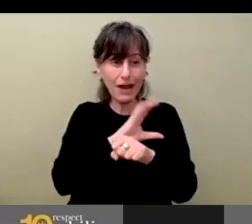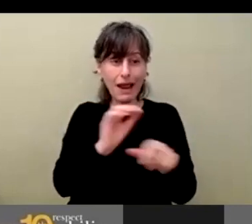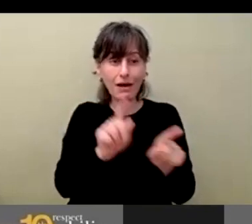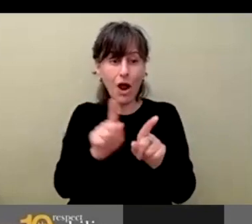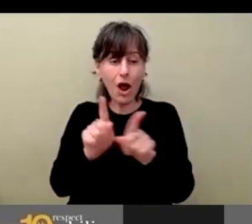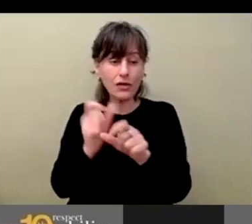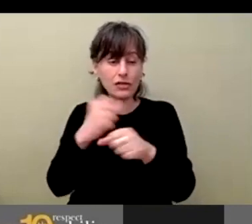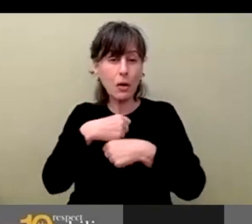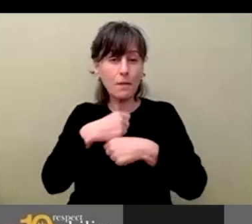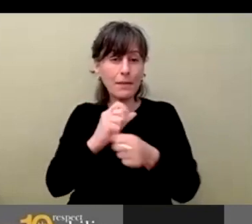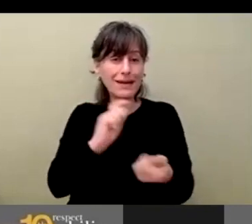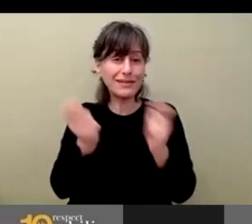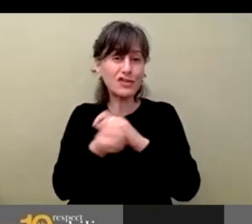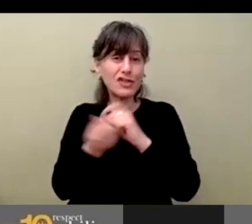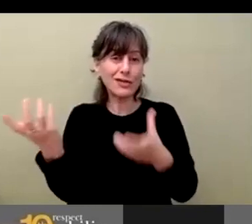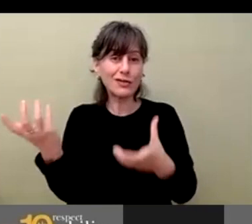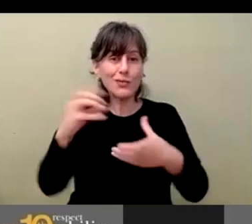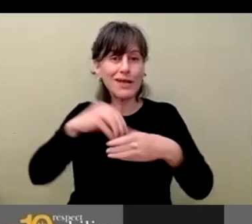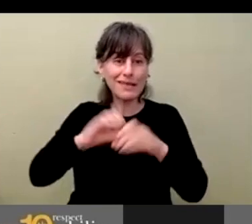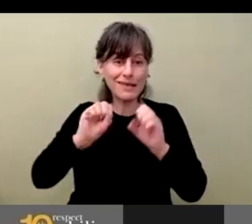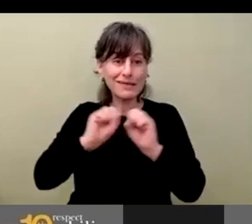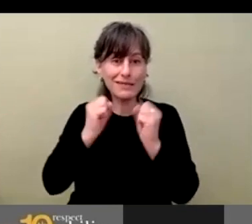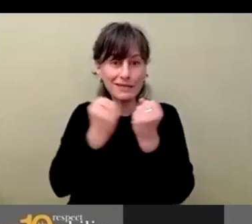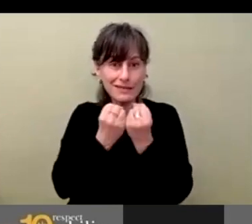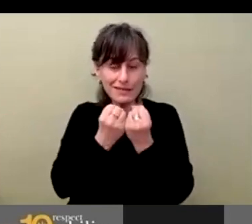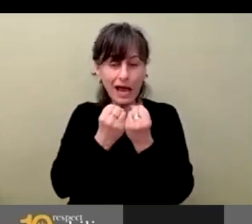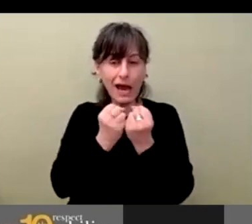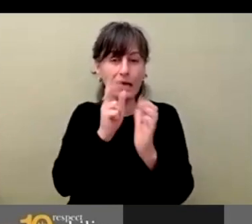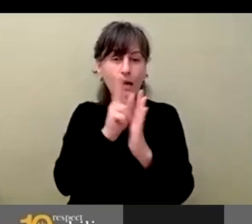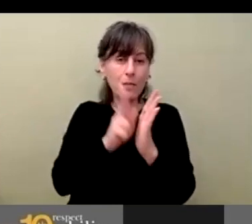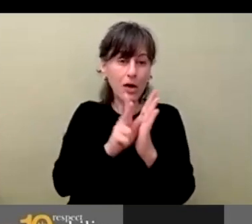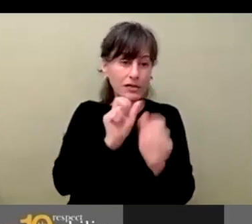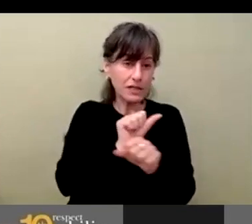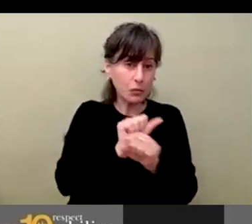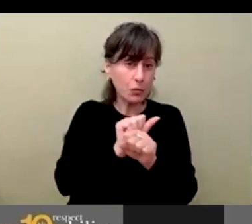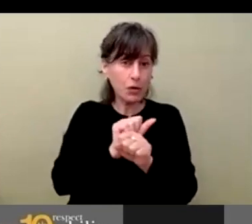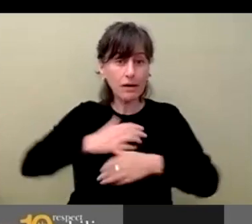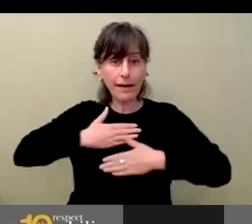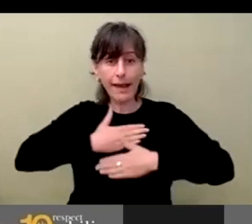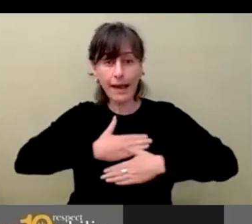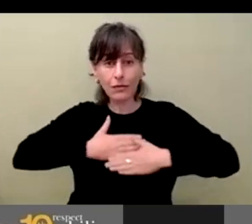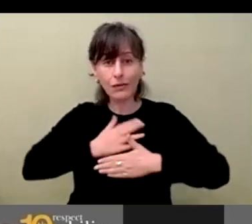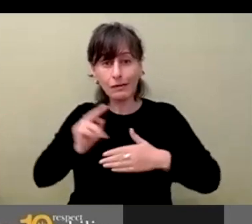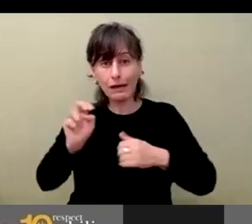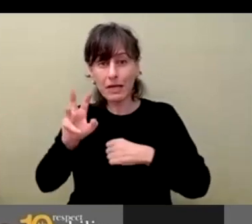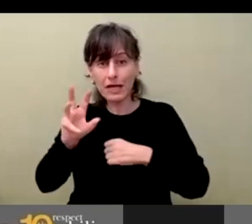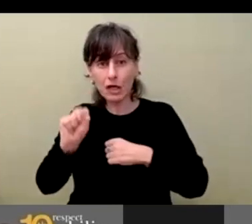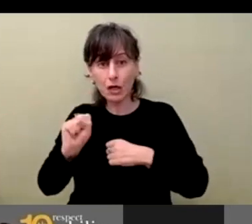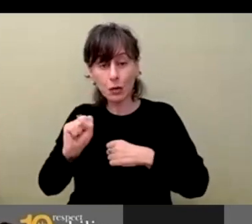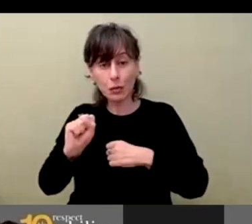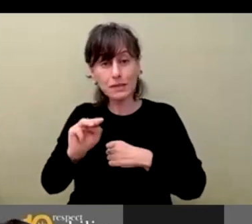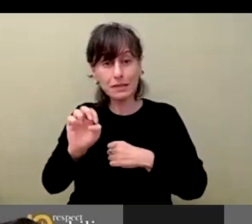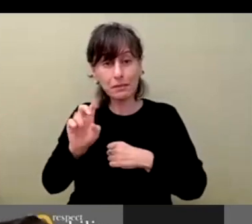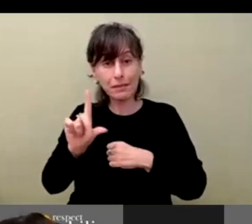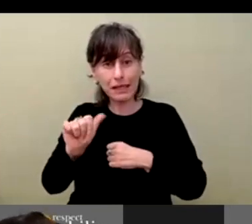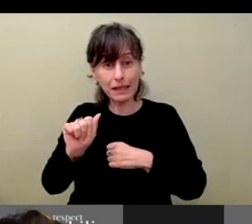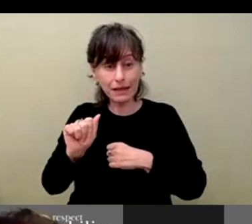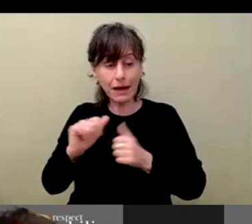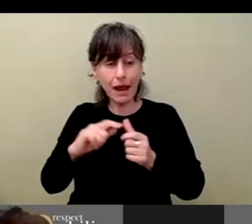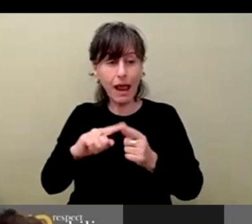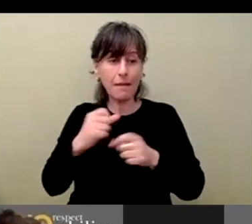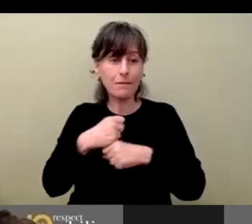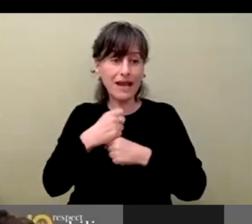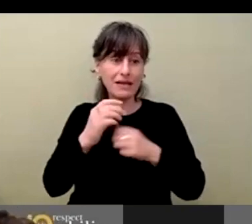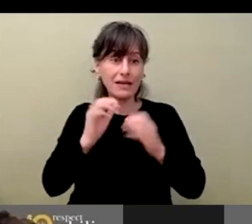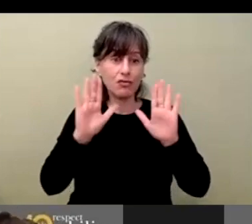in society through policy work, through entertainment, news, media work, through creating great